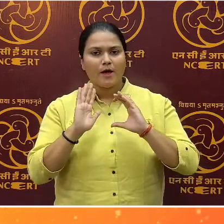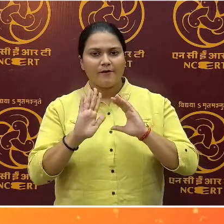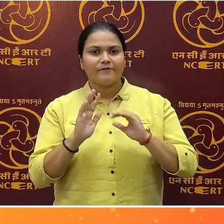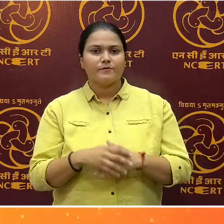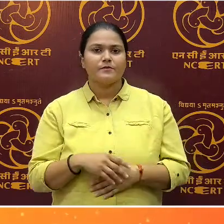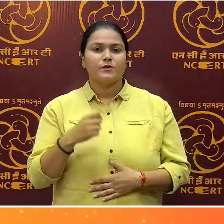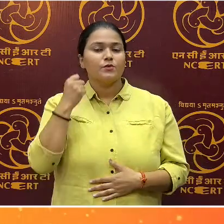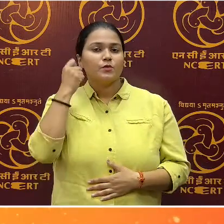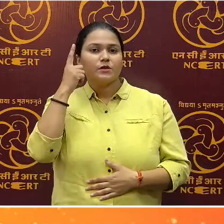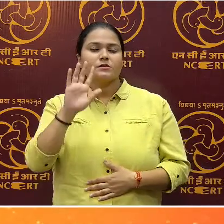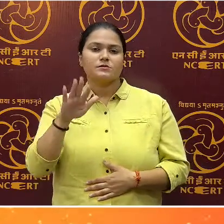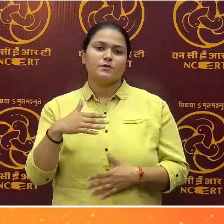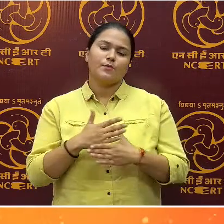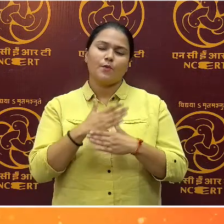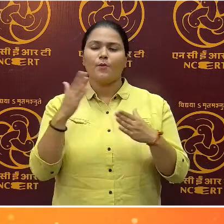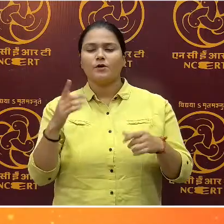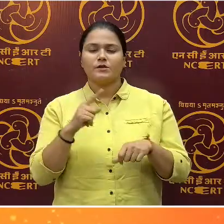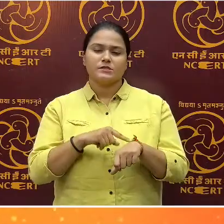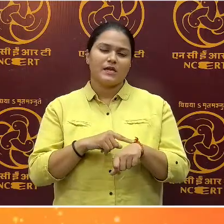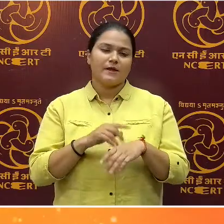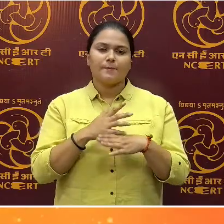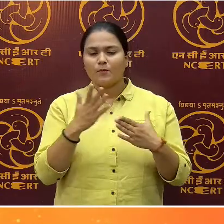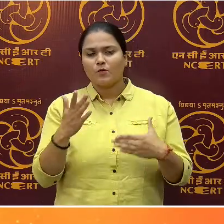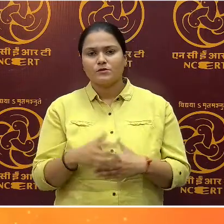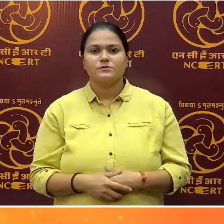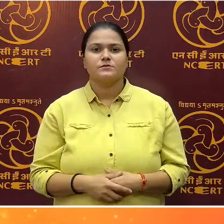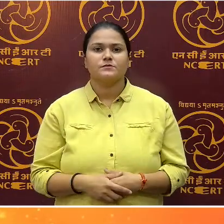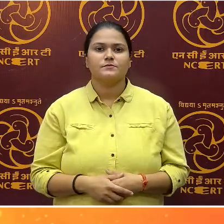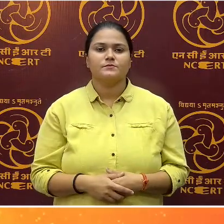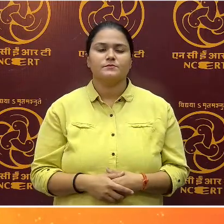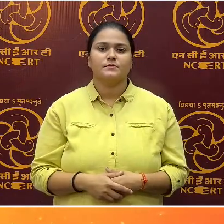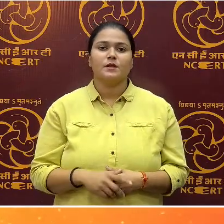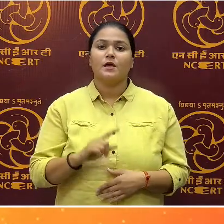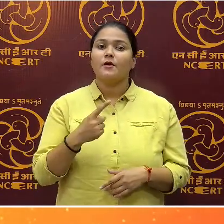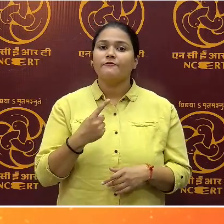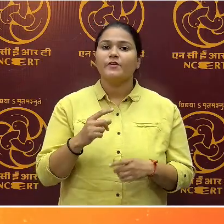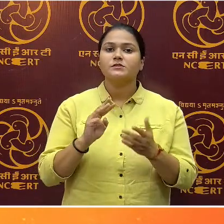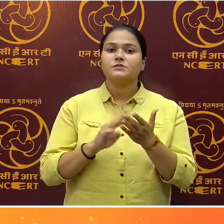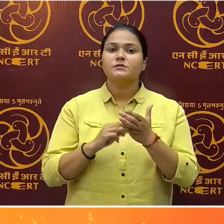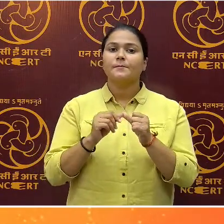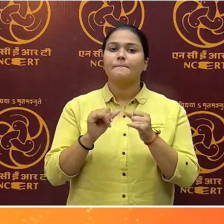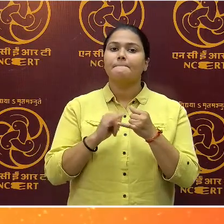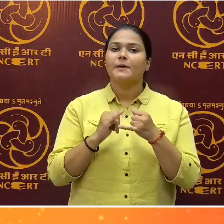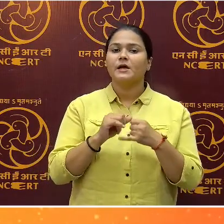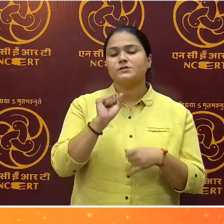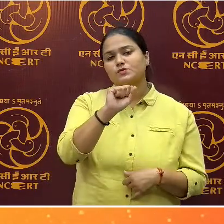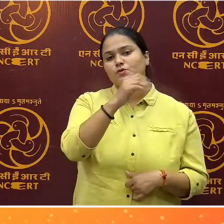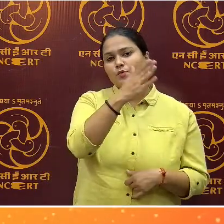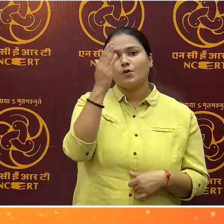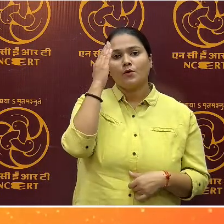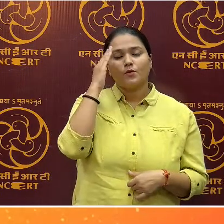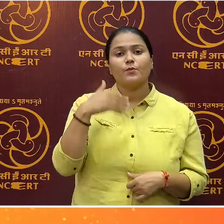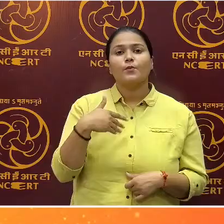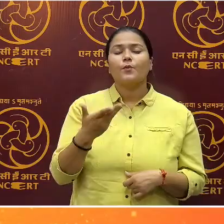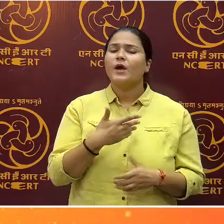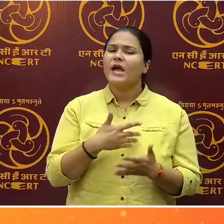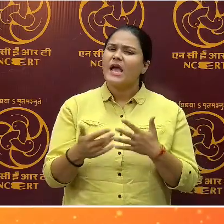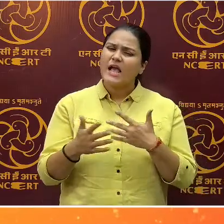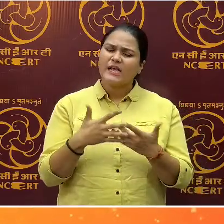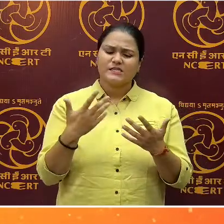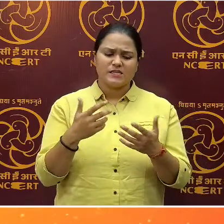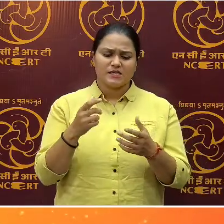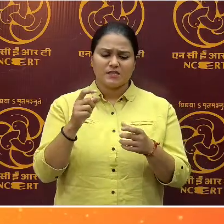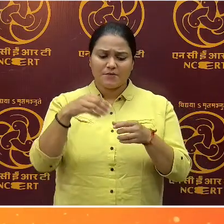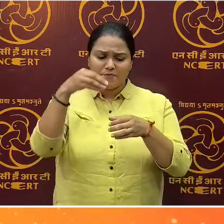to understand it, it takes us a bit of time. That first you need to know what is mass. Right. So, whatever is the matter which is present